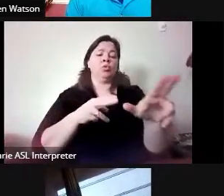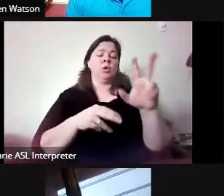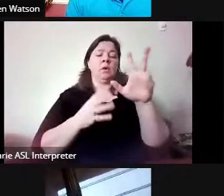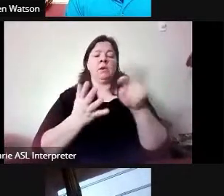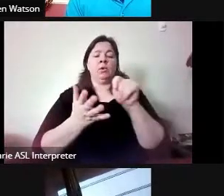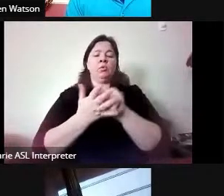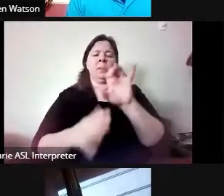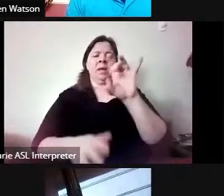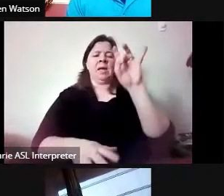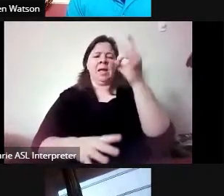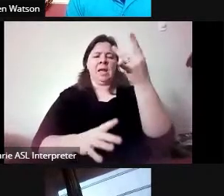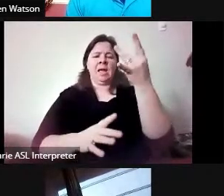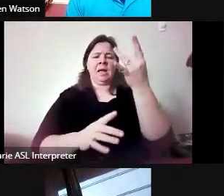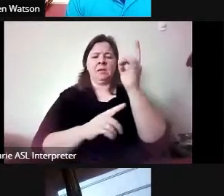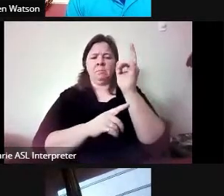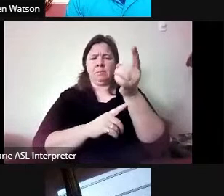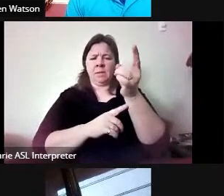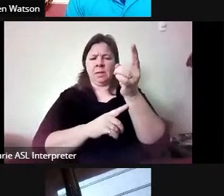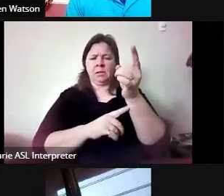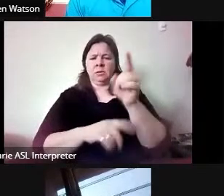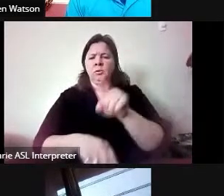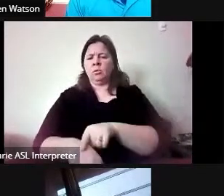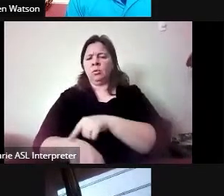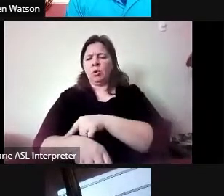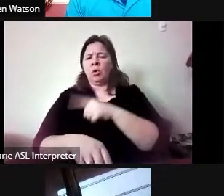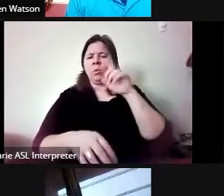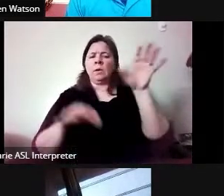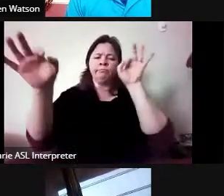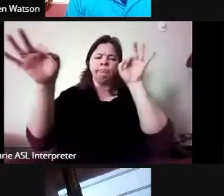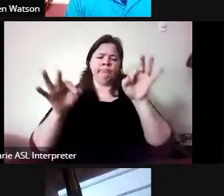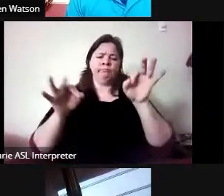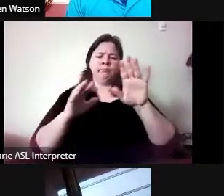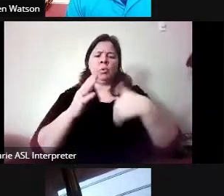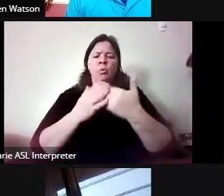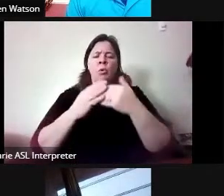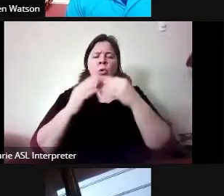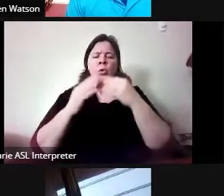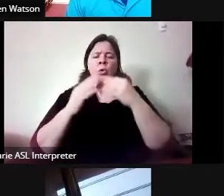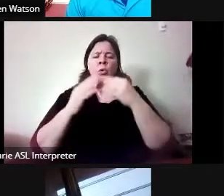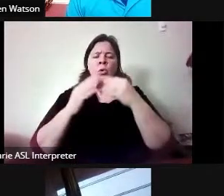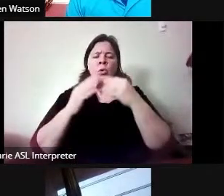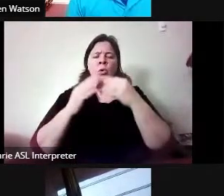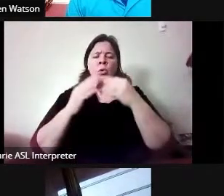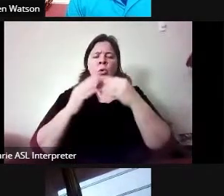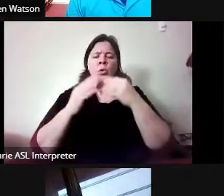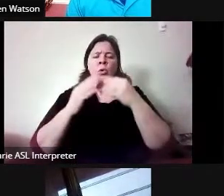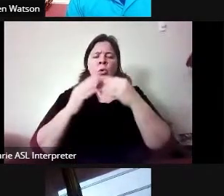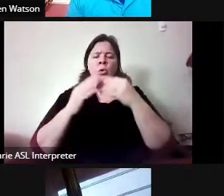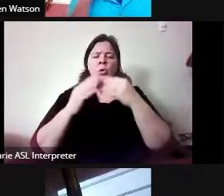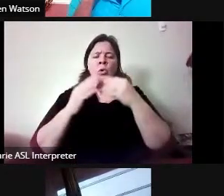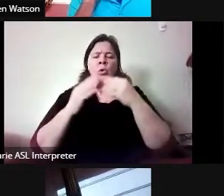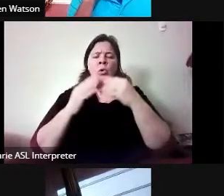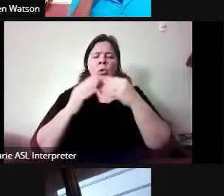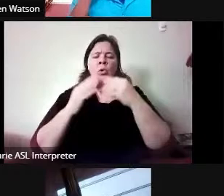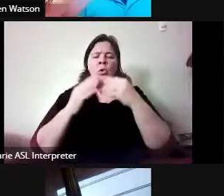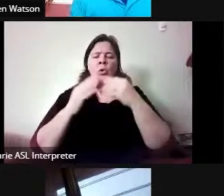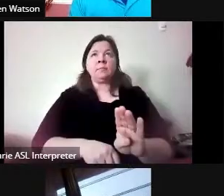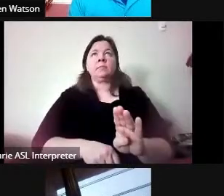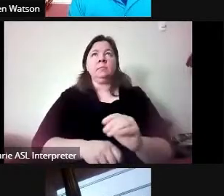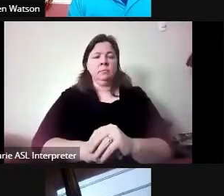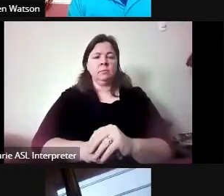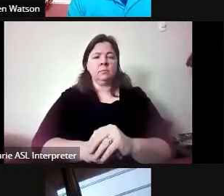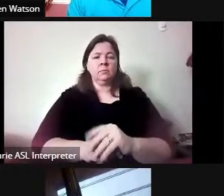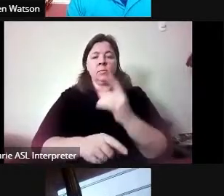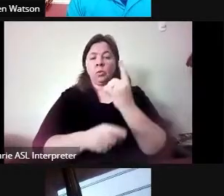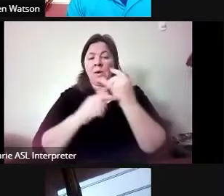about 8 minutes long, that gives you an overview of the whole business. But right now, the most important is to